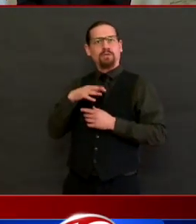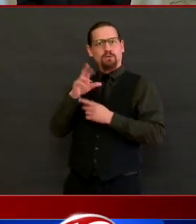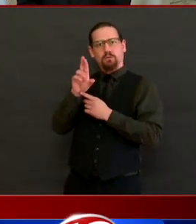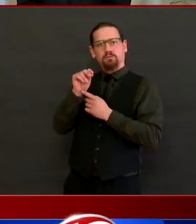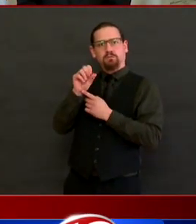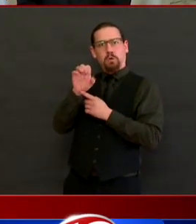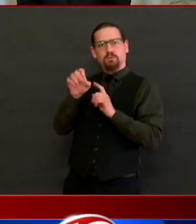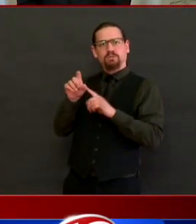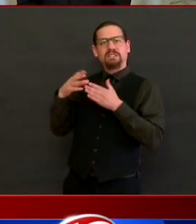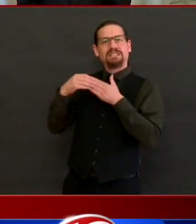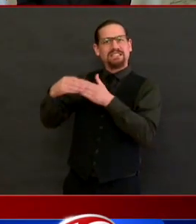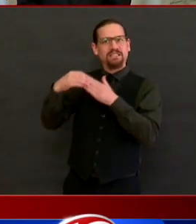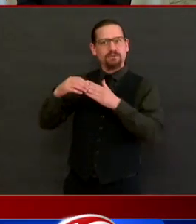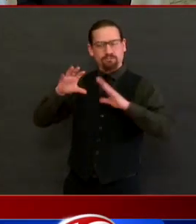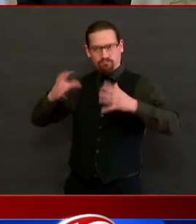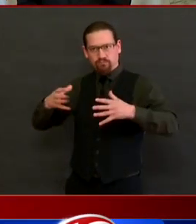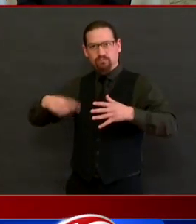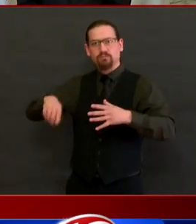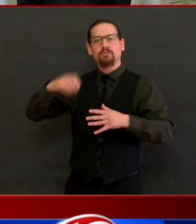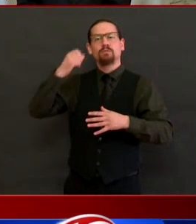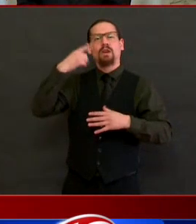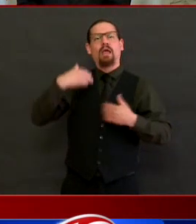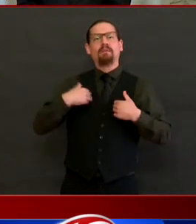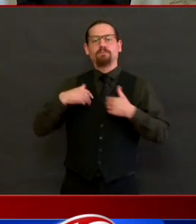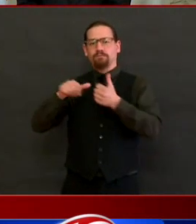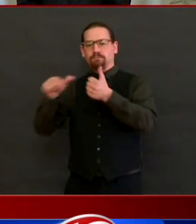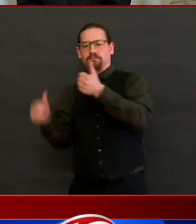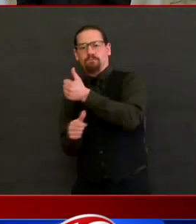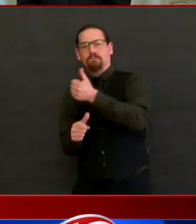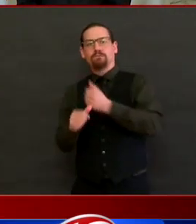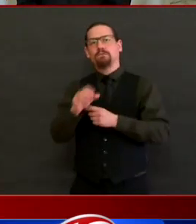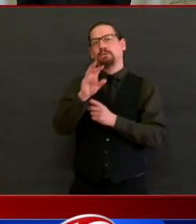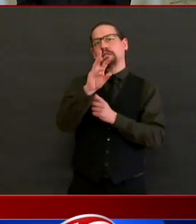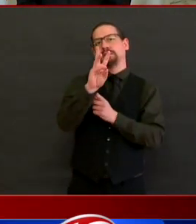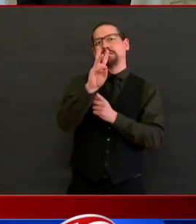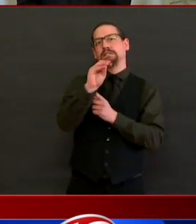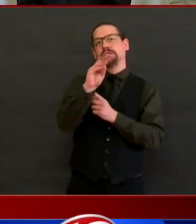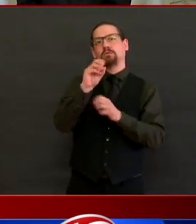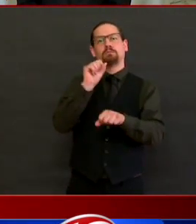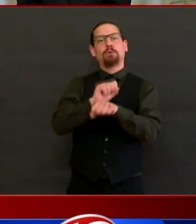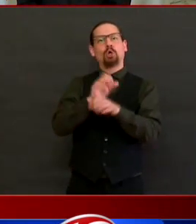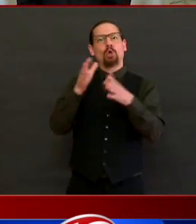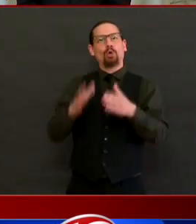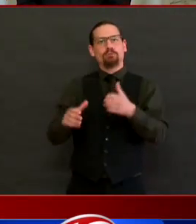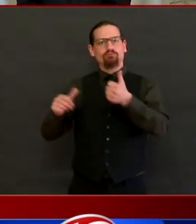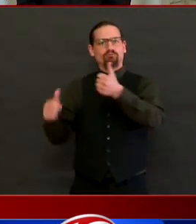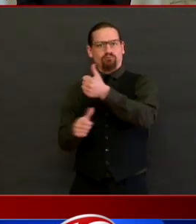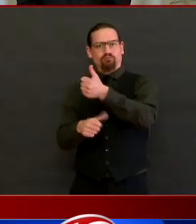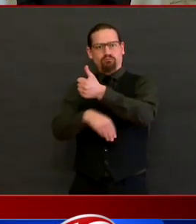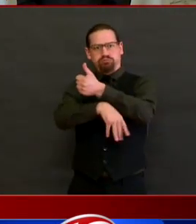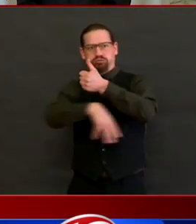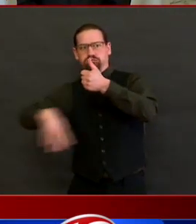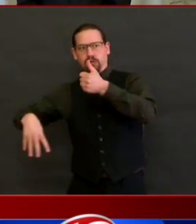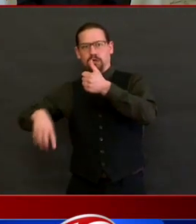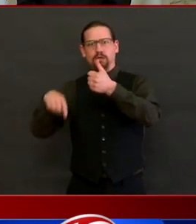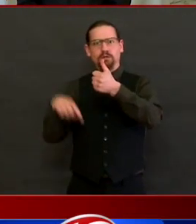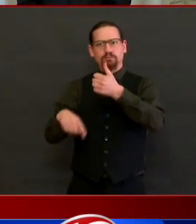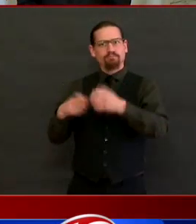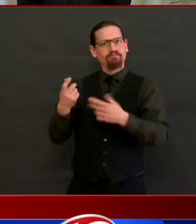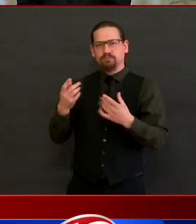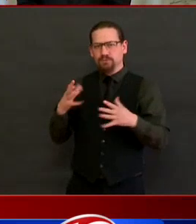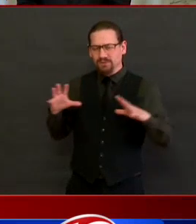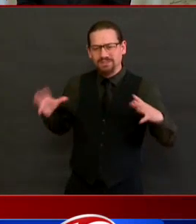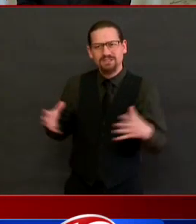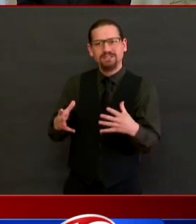advocates, National Guard, tech team, and more, they've built an entire system from scratch. We had none of this a few weeks ago.